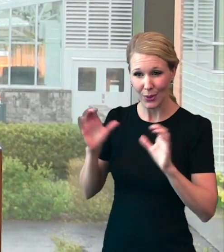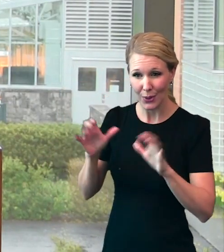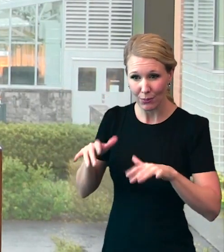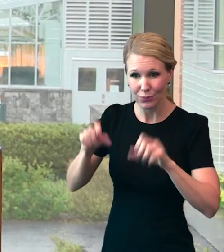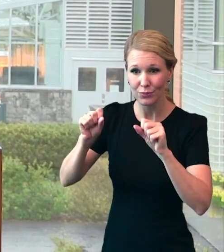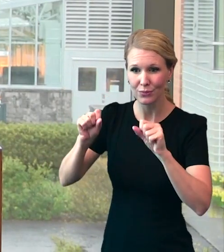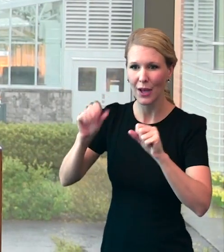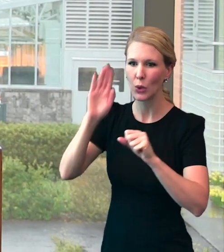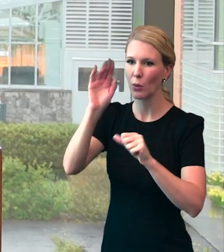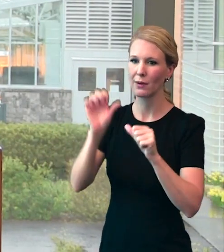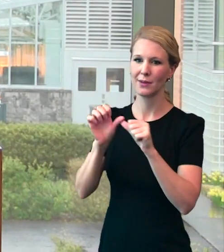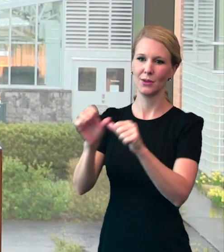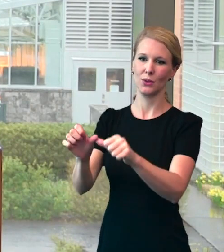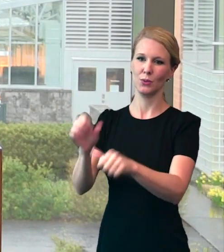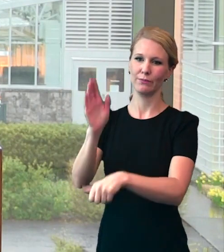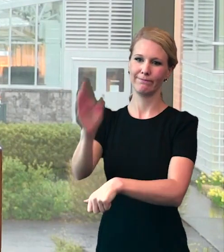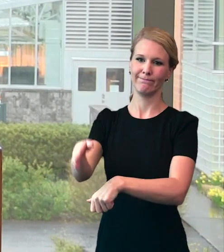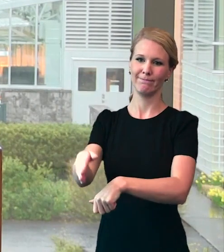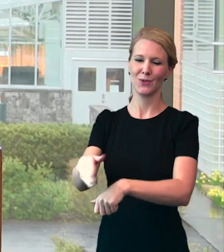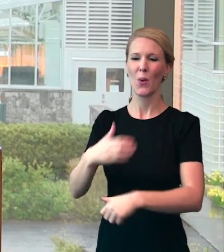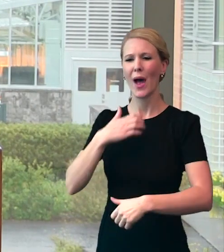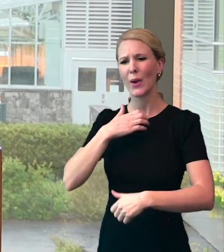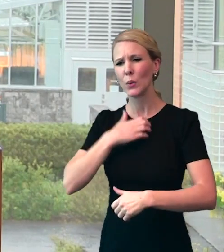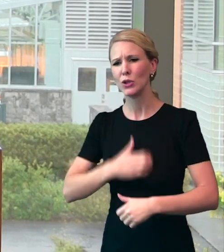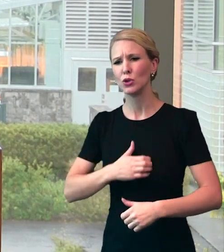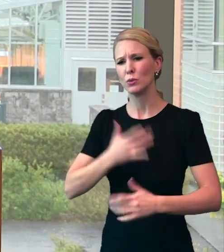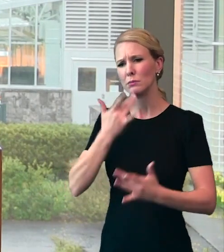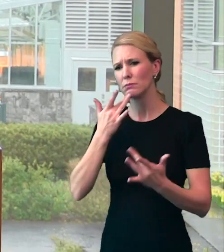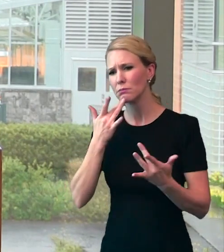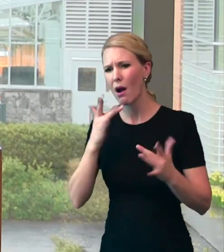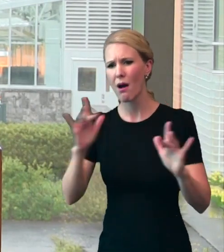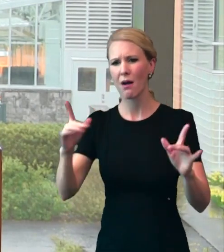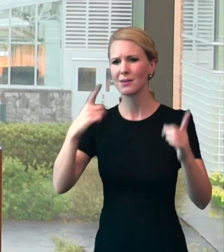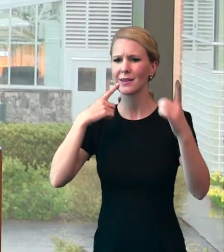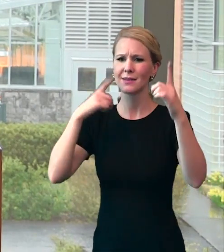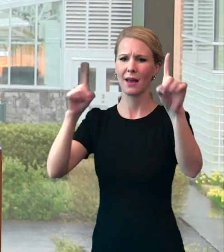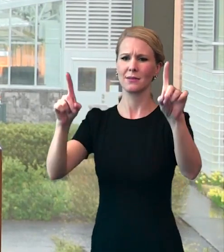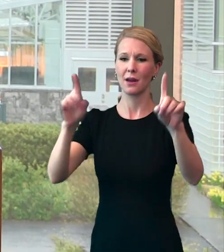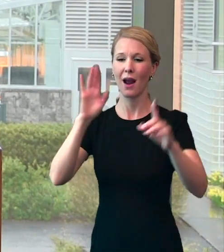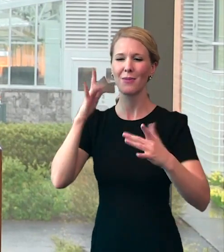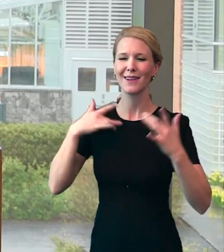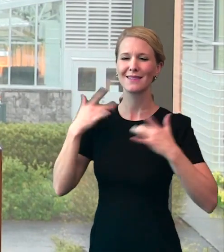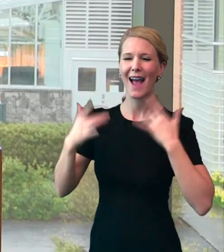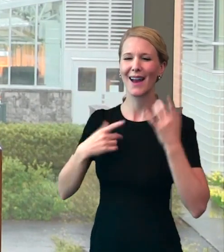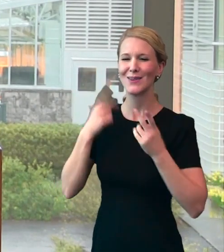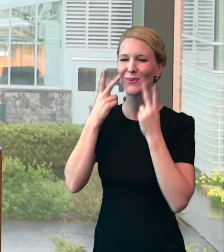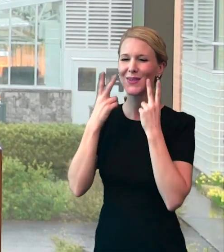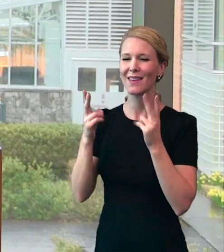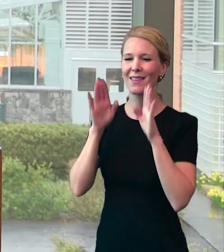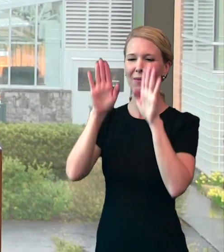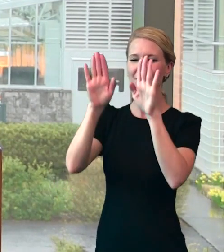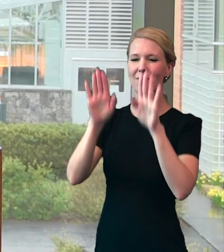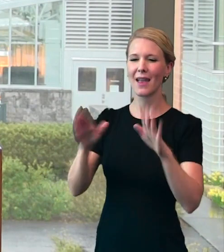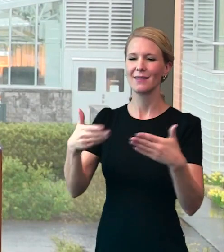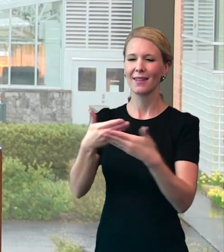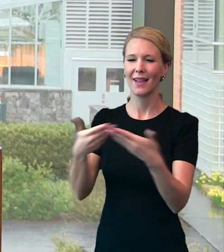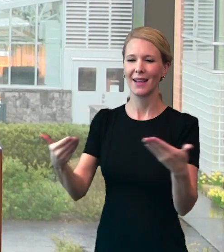so. I wish you great success and look forward to seeing the great work that you